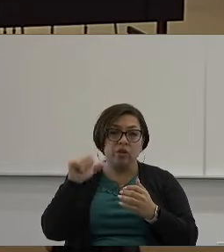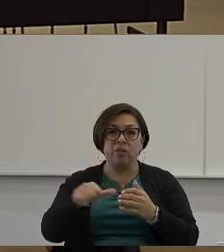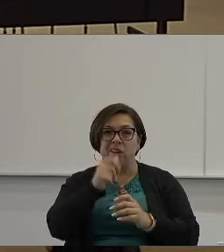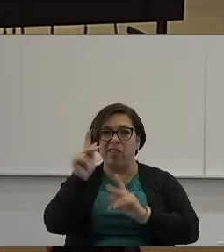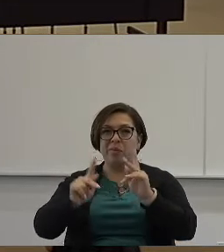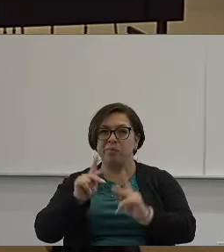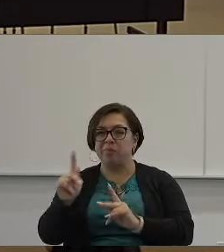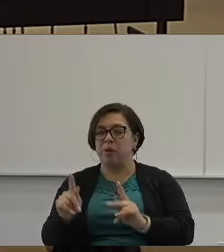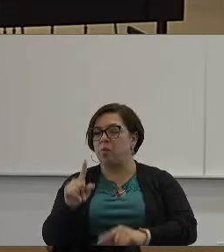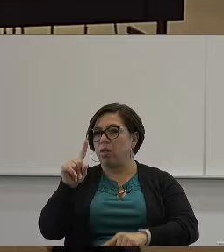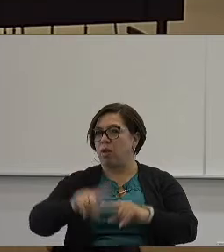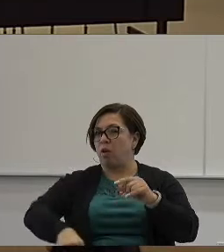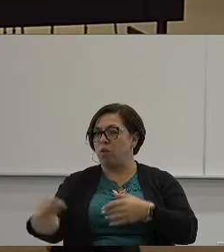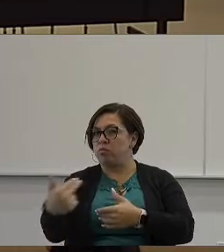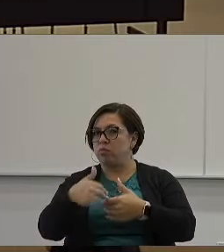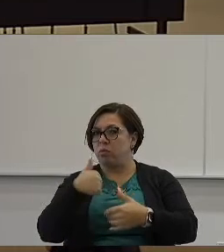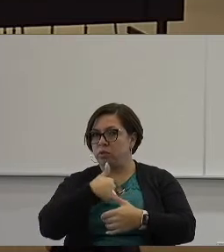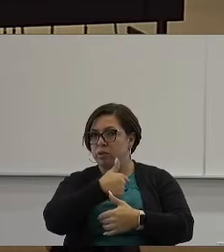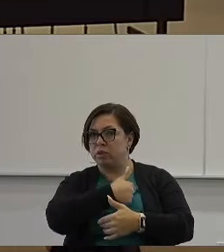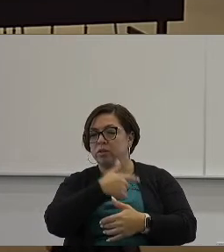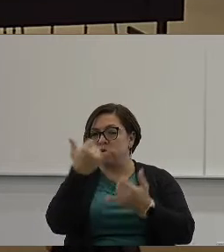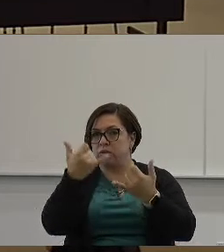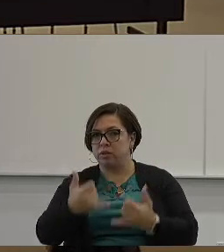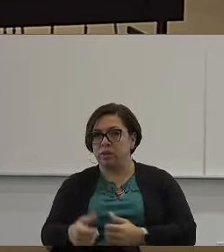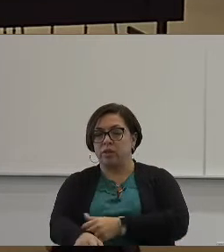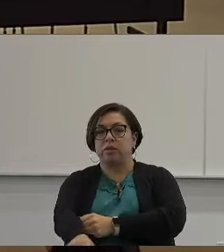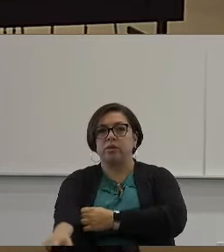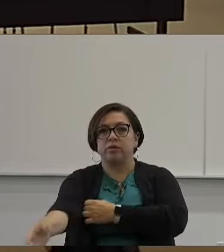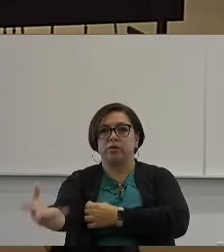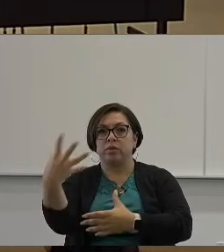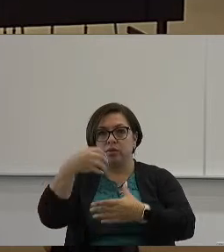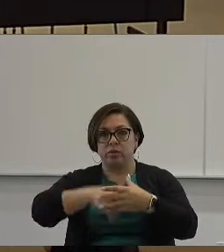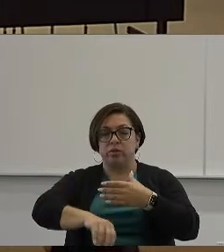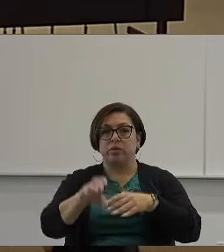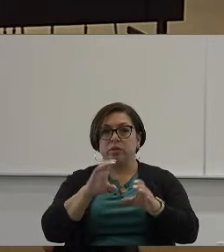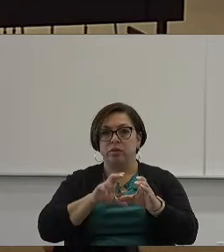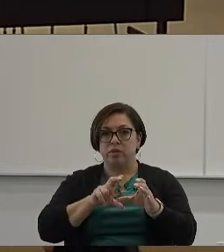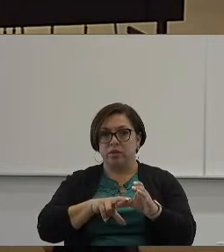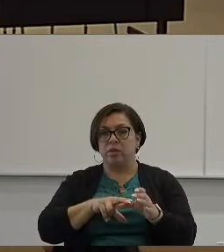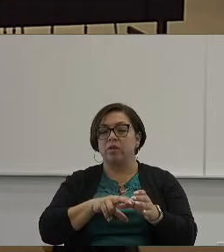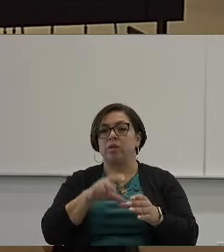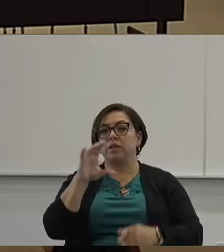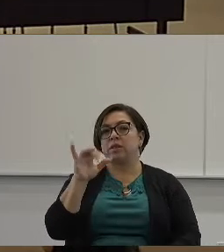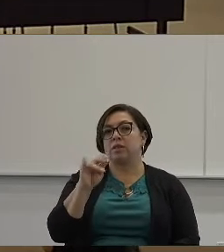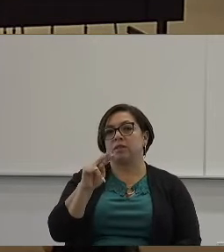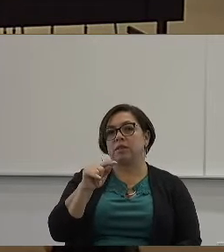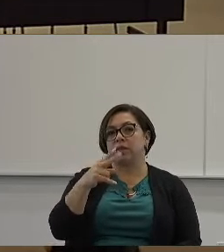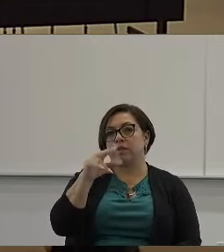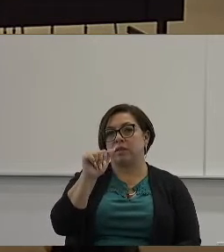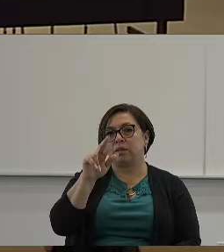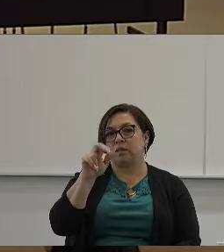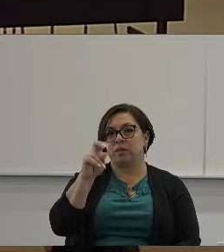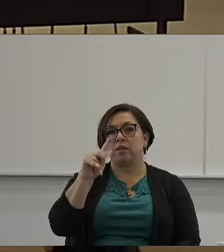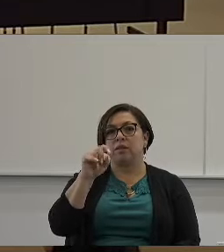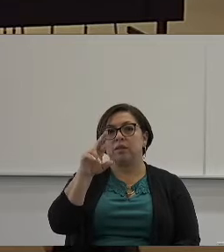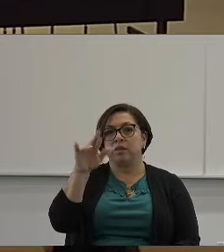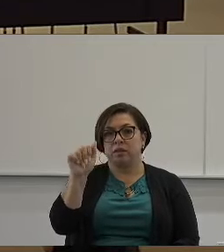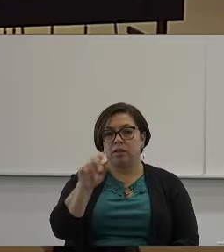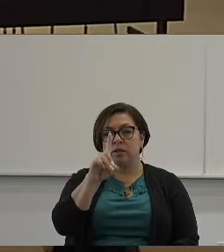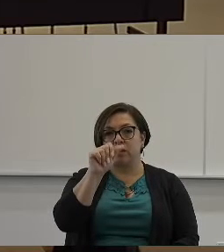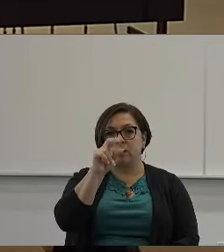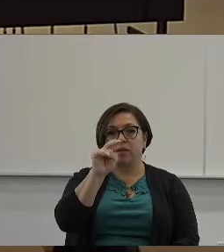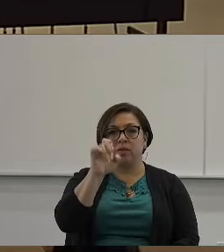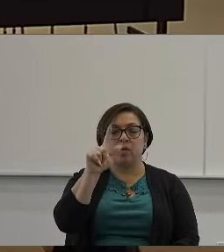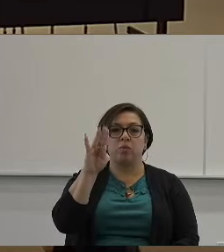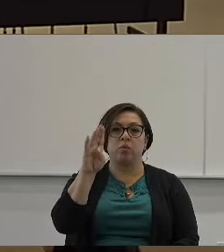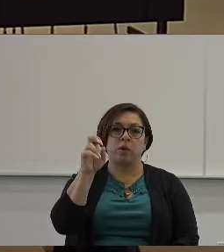on the committee who couldn't be with us today, including the chair of the committee, Dr. Cynthia Renteria, Mr. Daniel Bueno